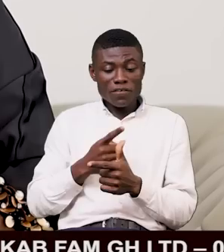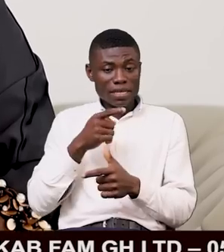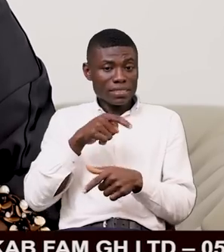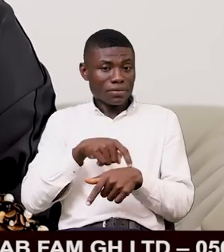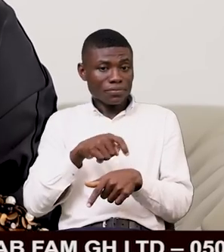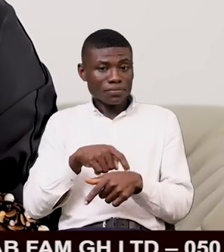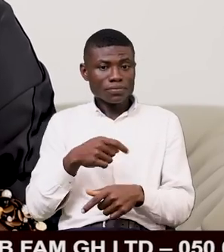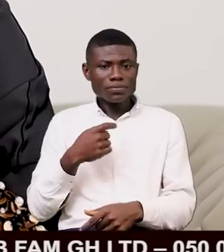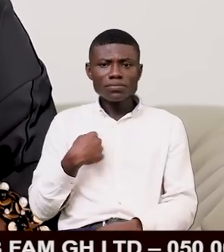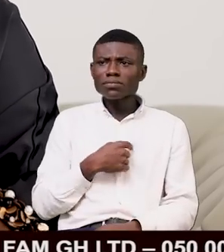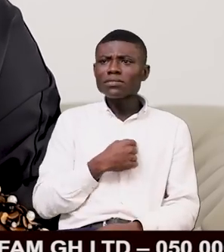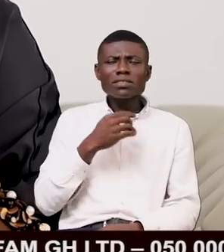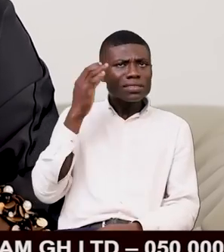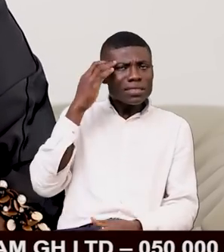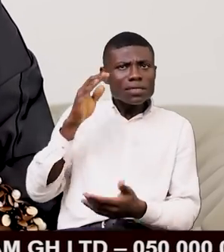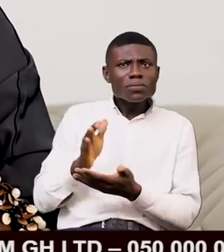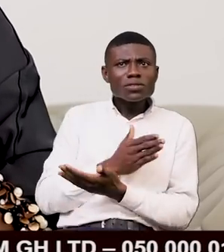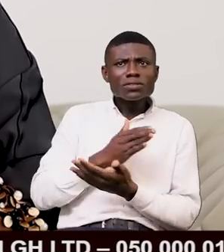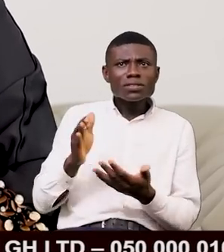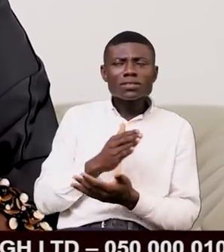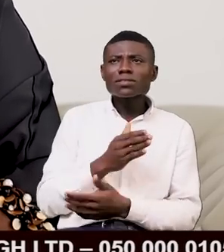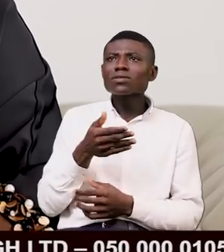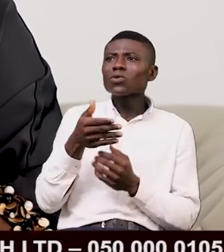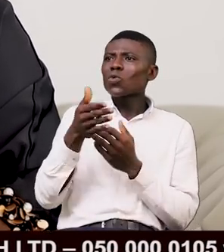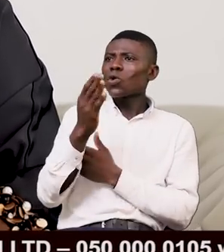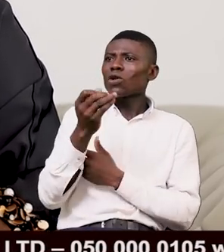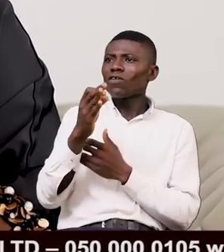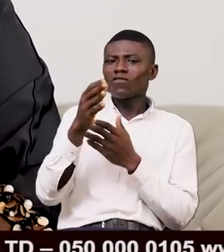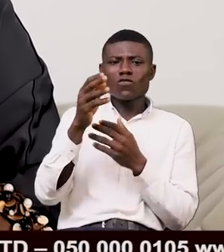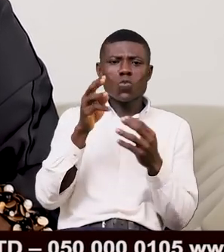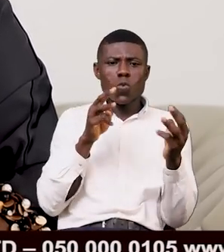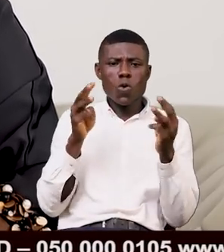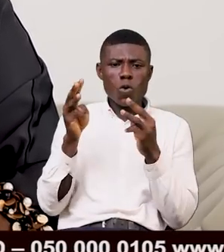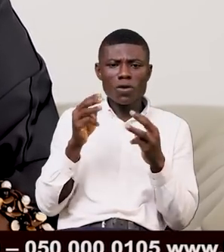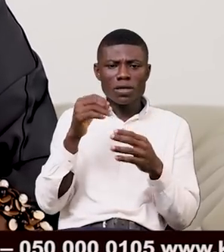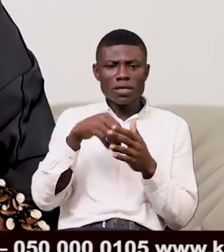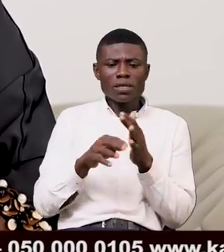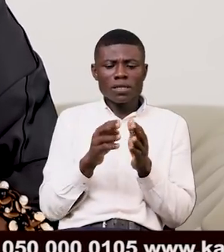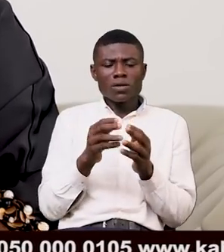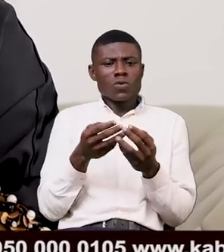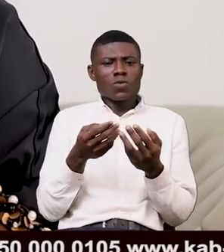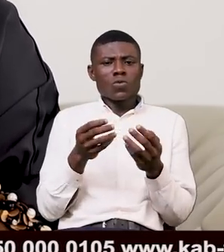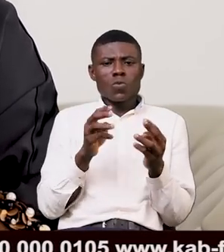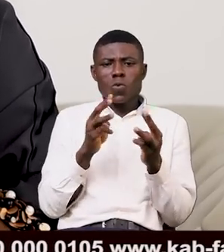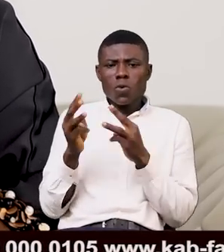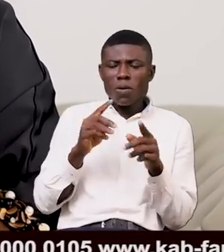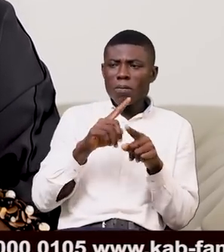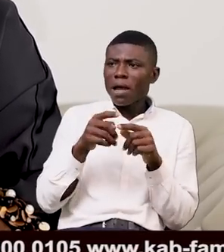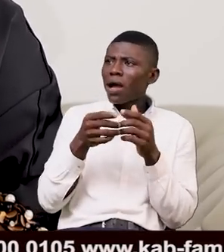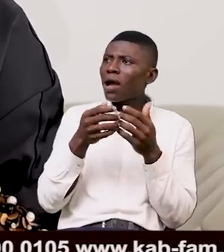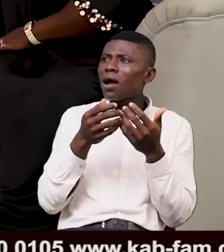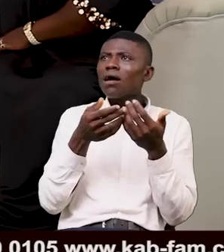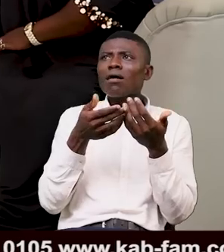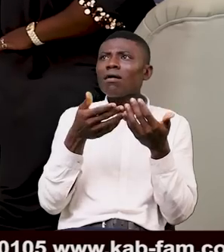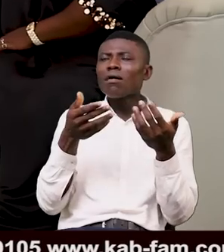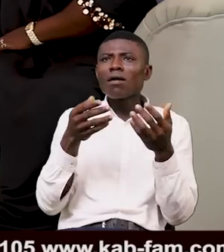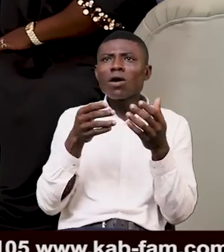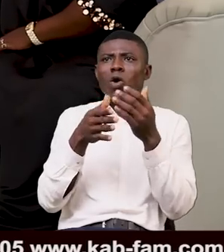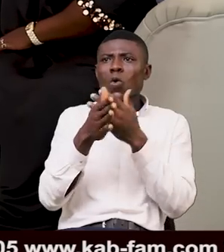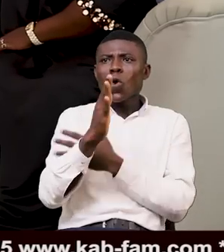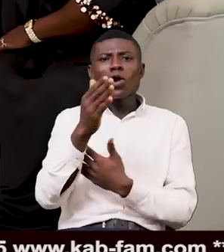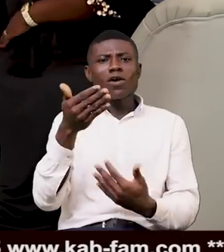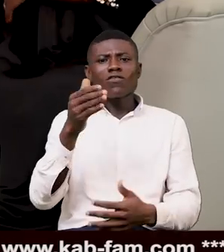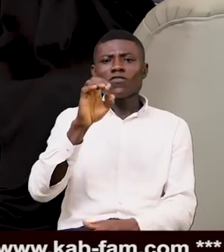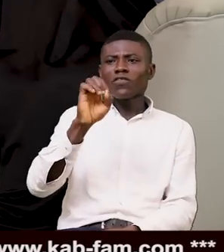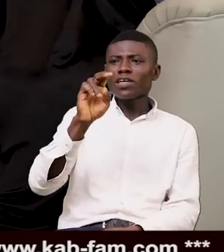say God of Enoch. And I'm say ah okay Enoch onso die or Bible mo. Okay. Na ninya me no why then? God of Enoch ni.